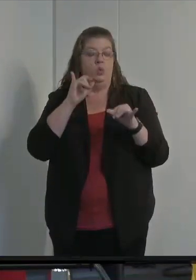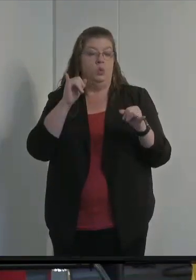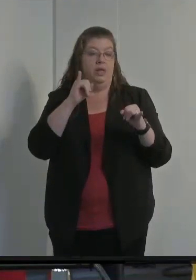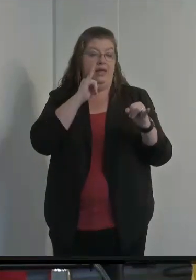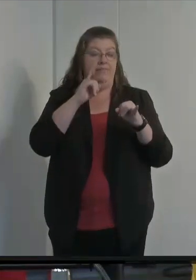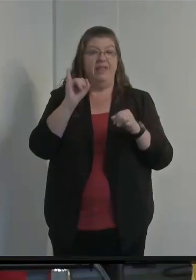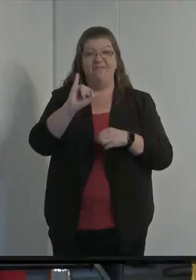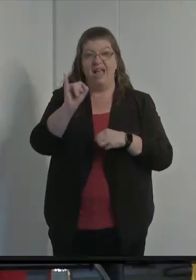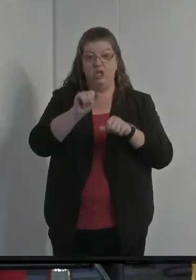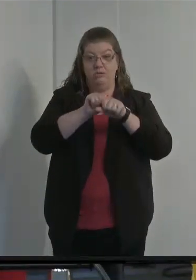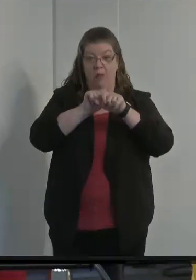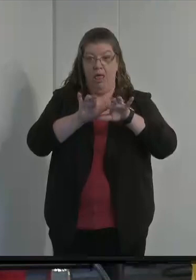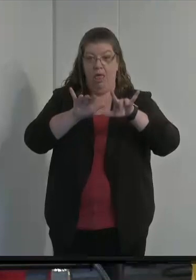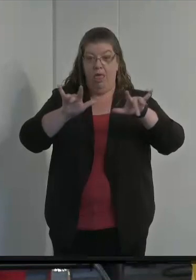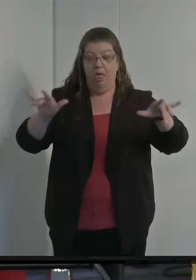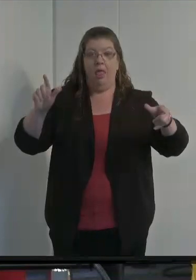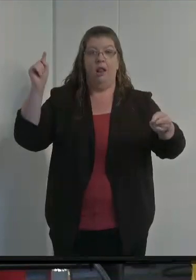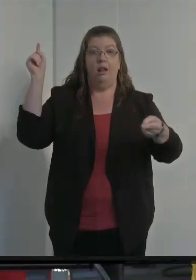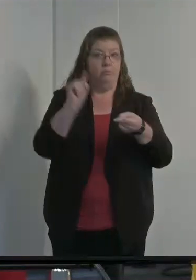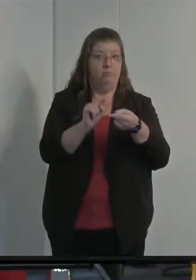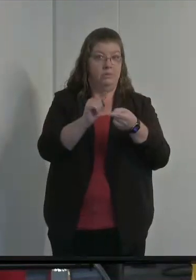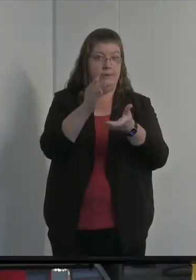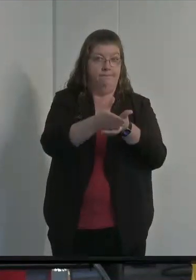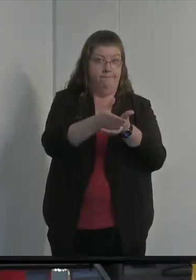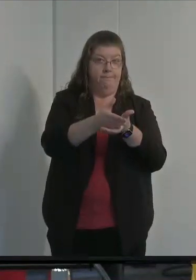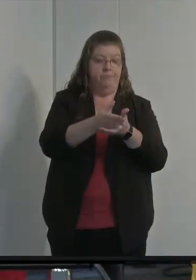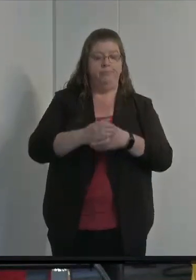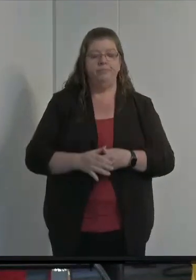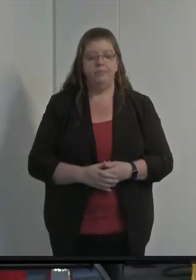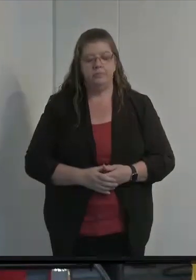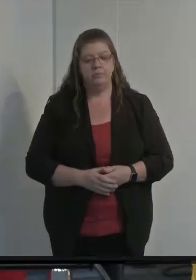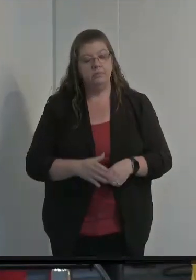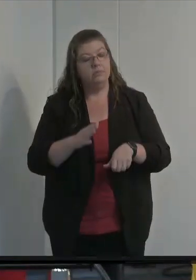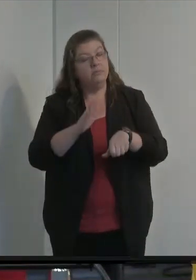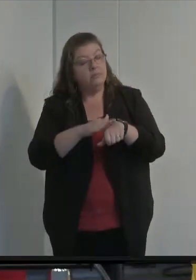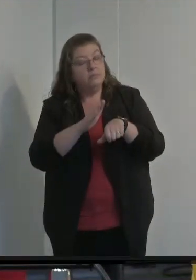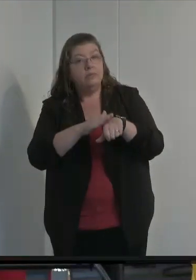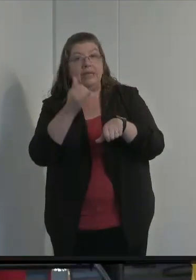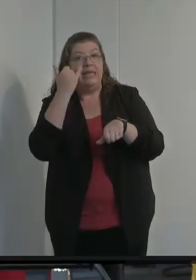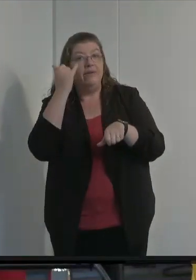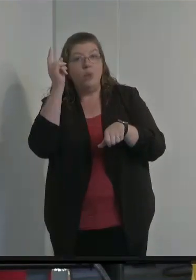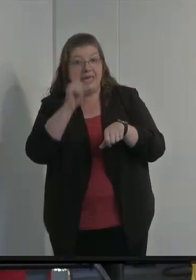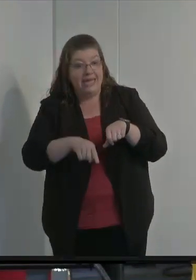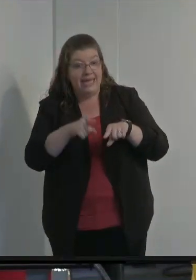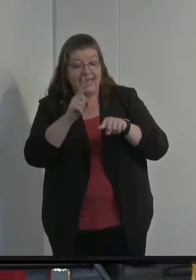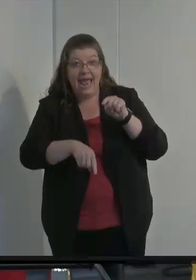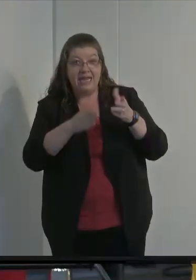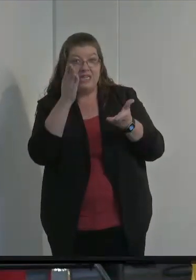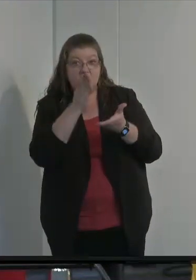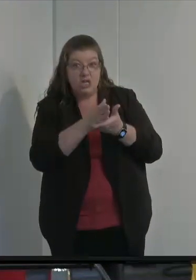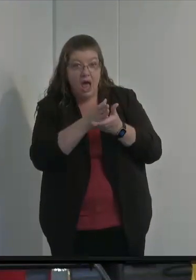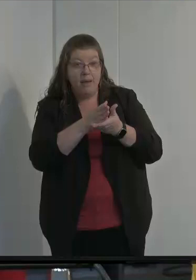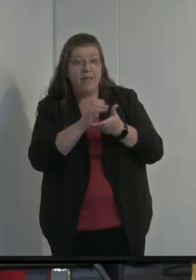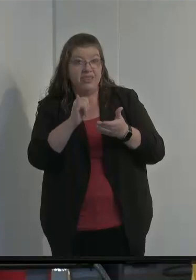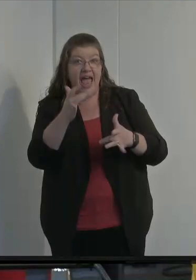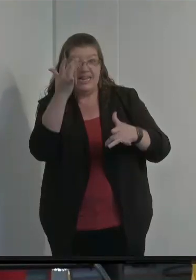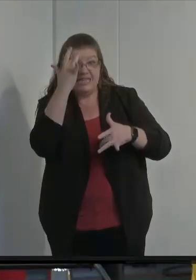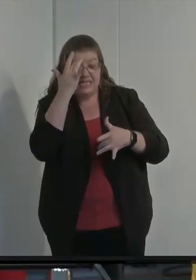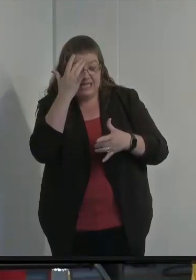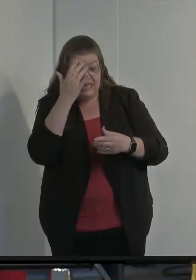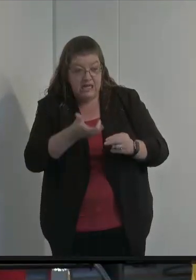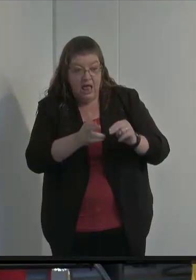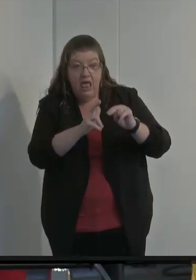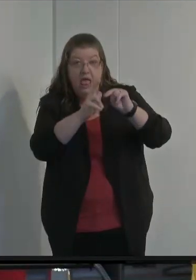infection. Please consider this. If we cannot impact the path of disease by taking very simple